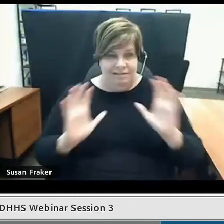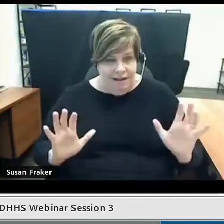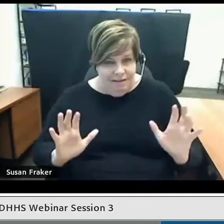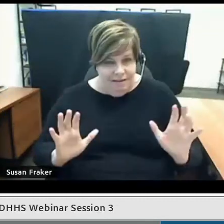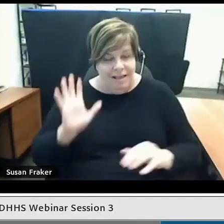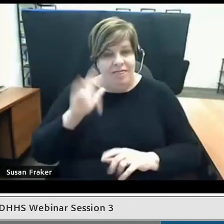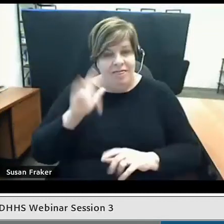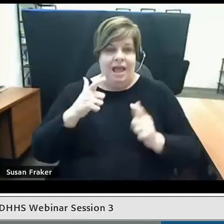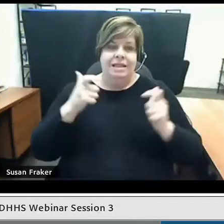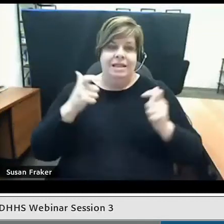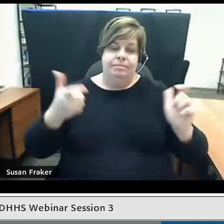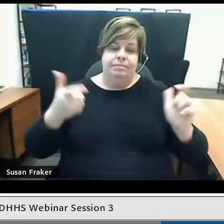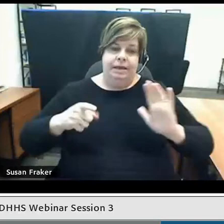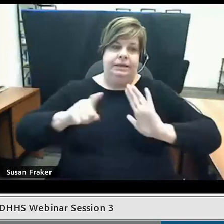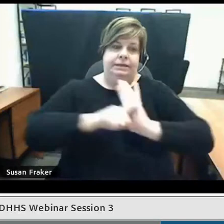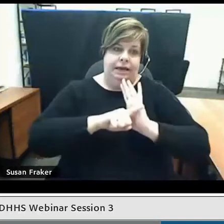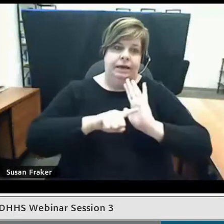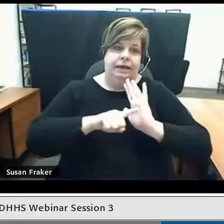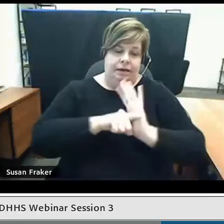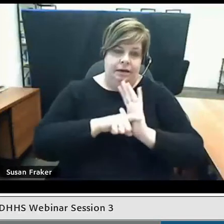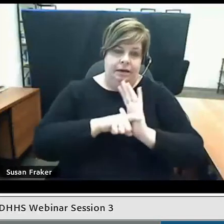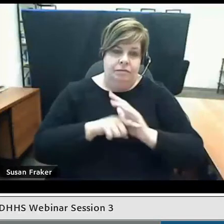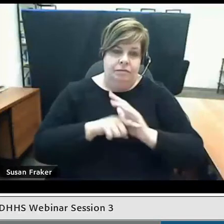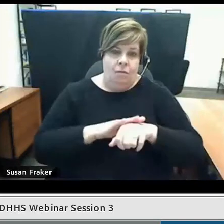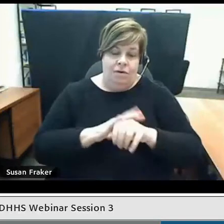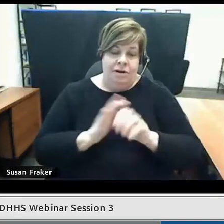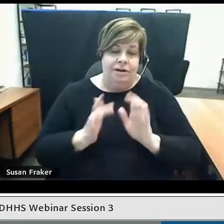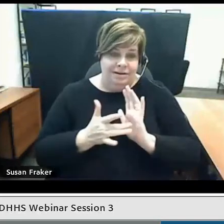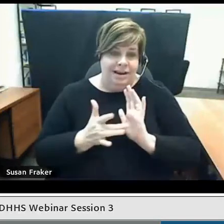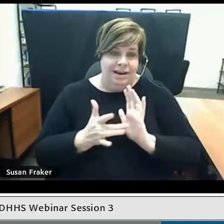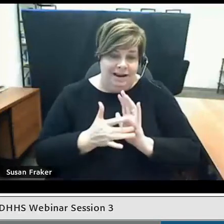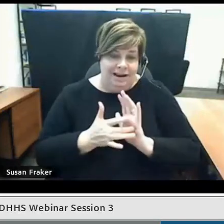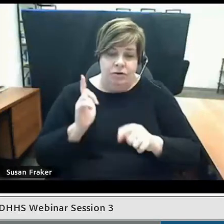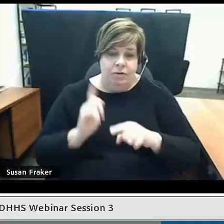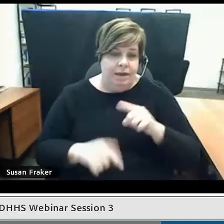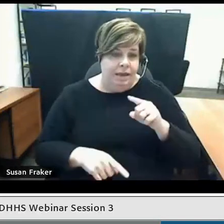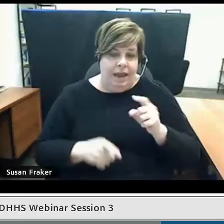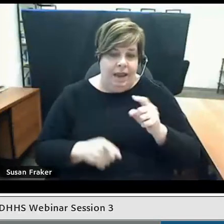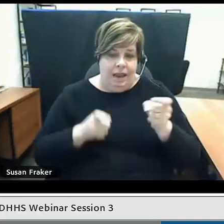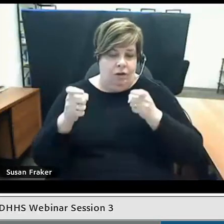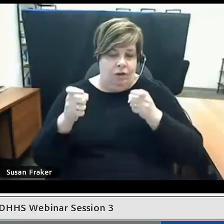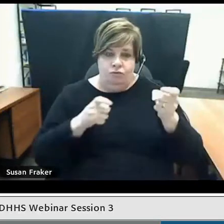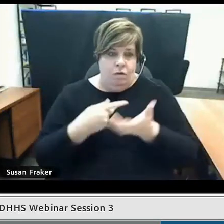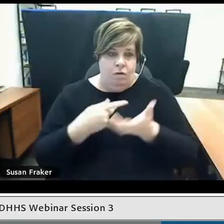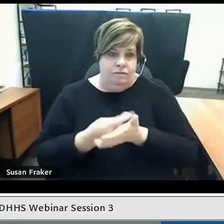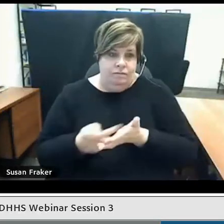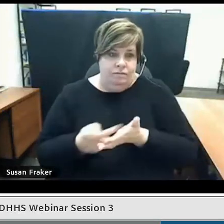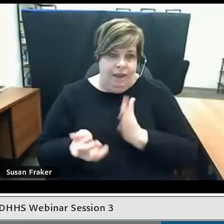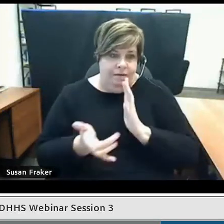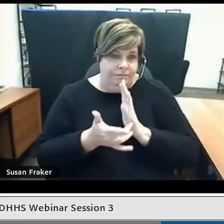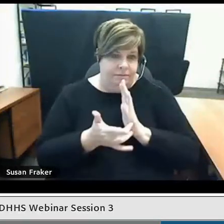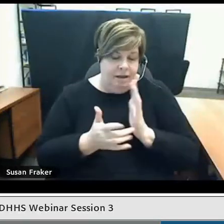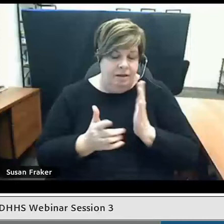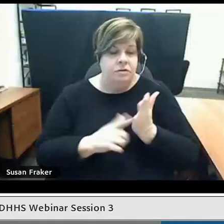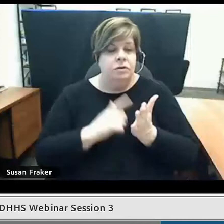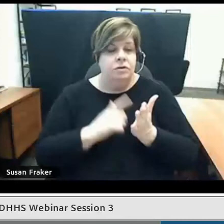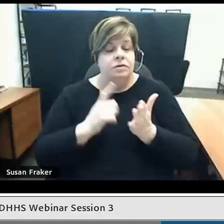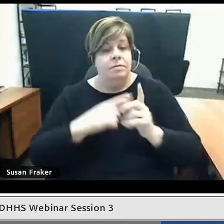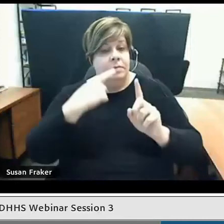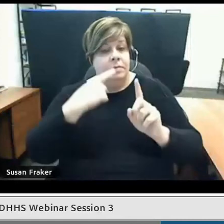of the big negatives is technology, and we can't always control that. So some of the